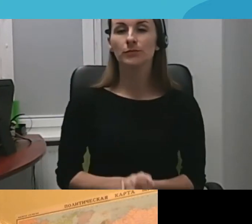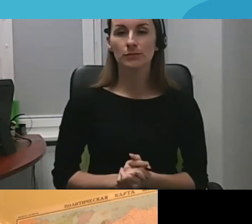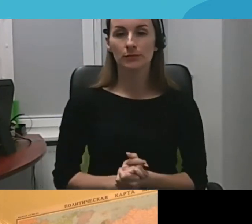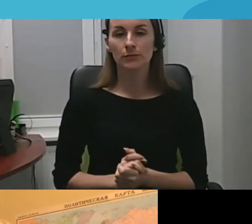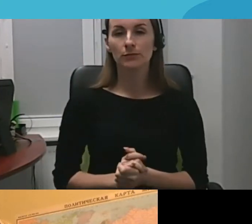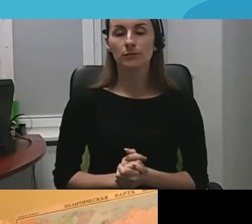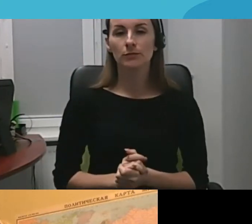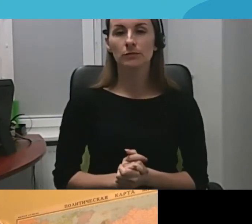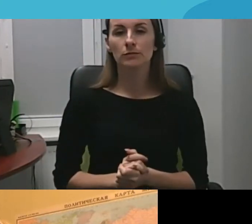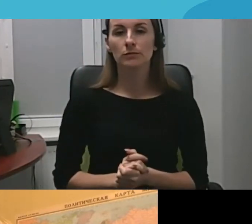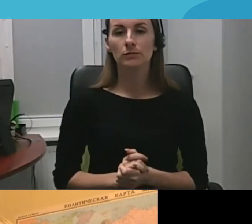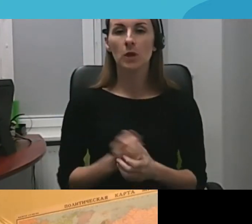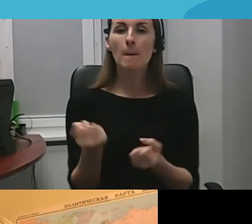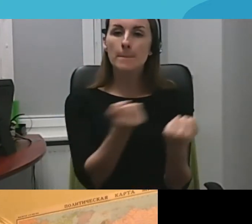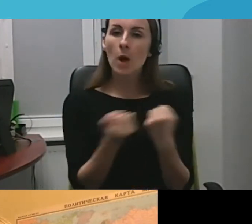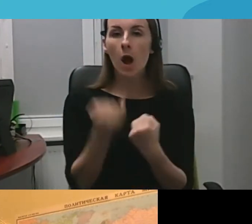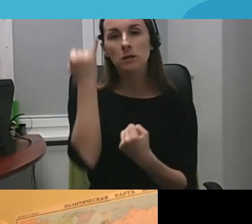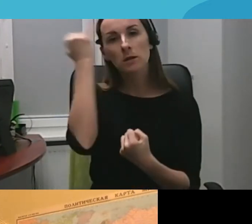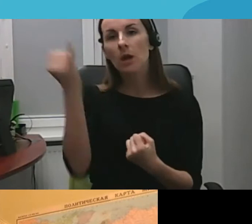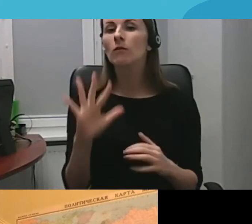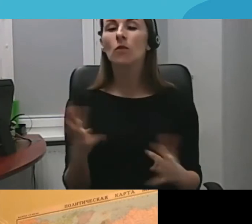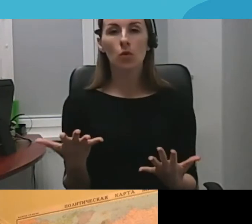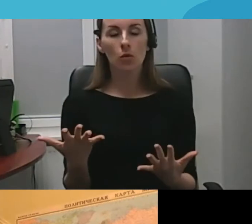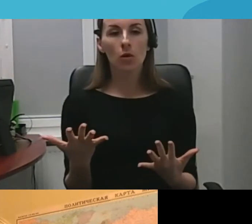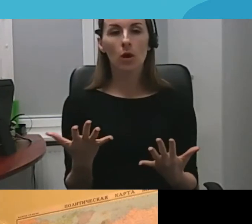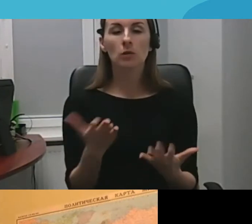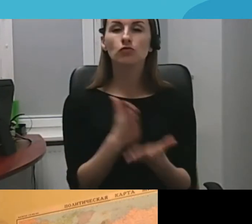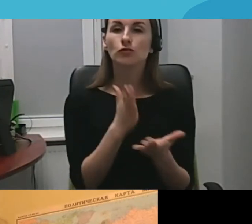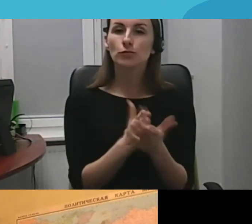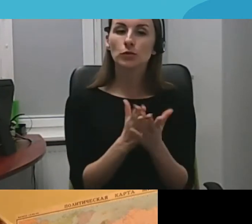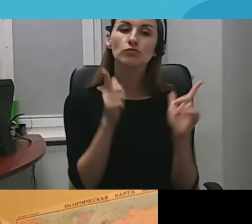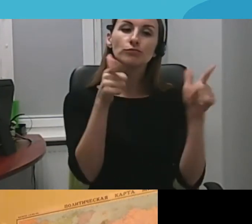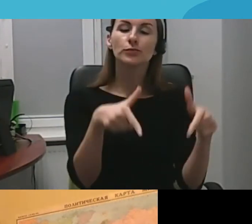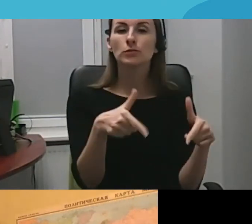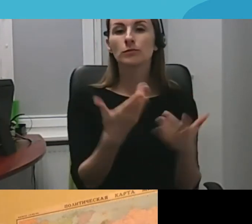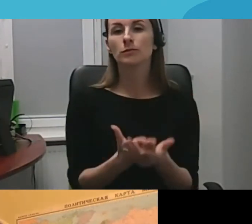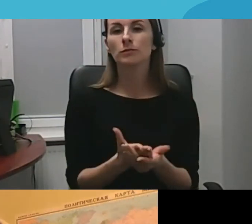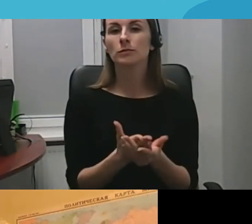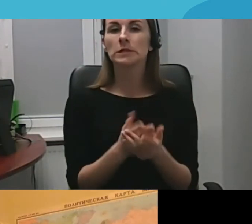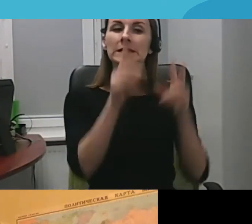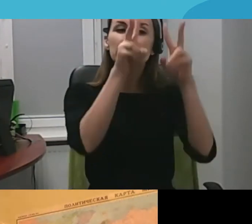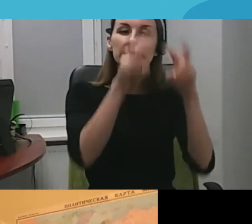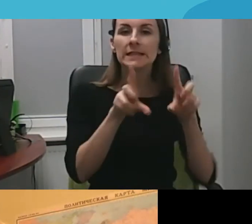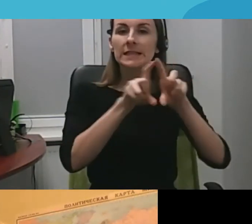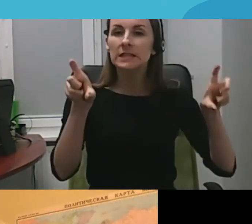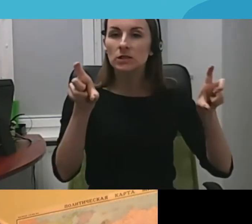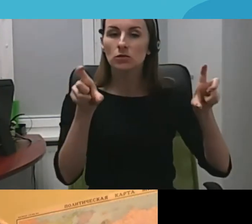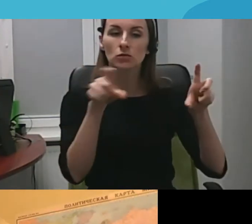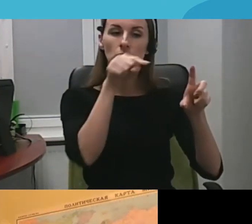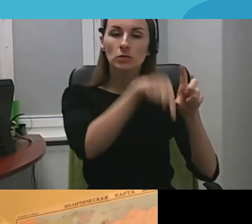creating any international investigation organization, committee,